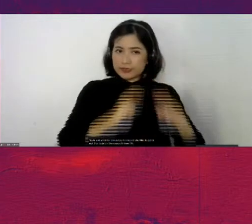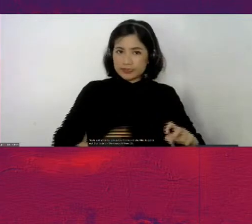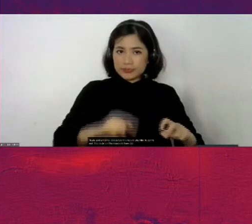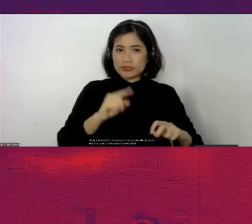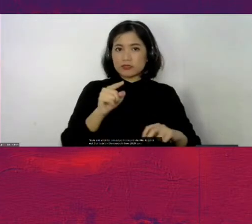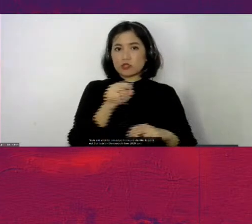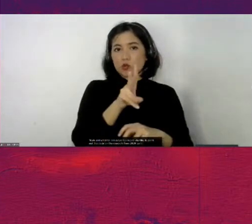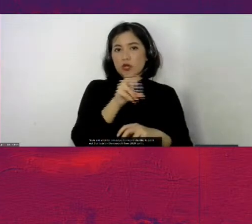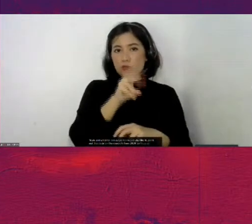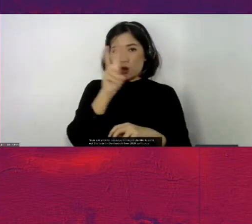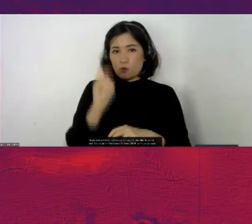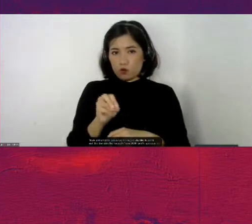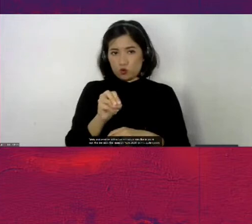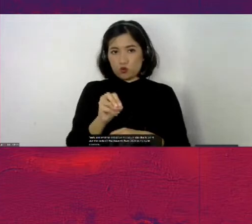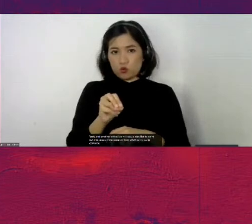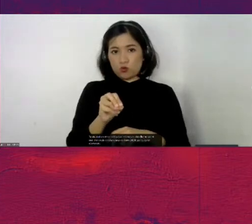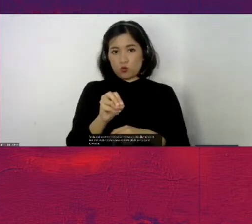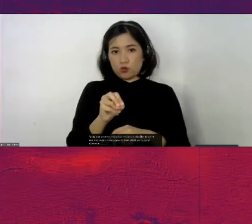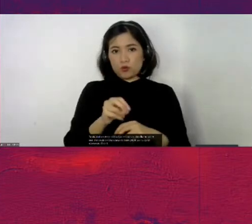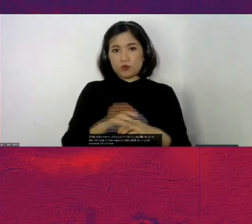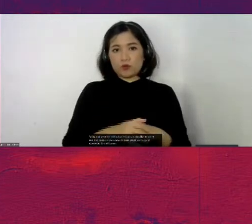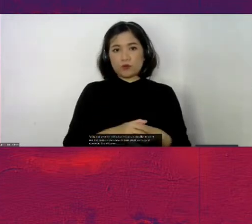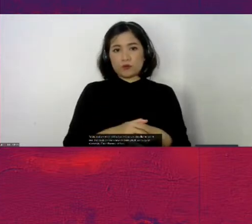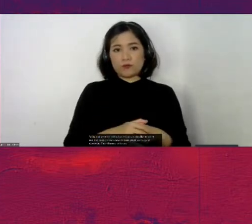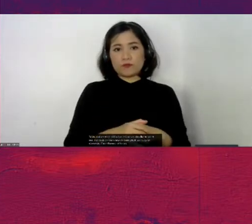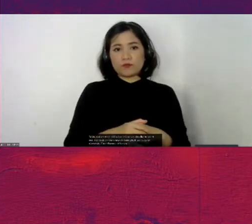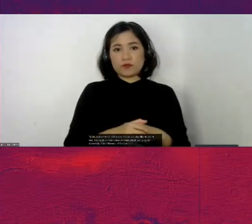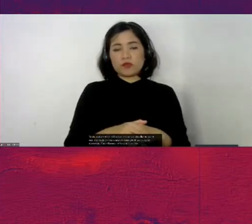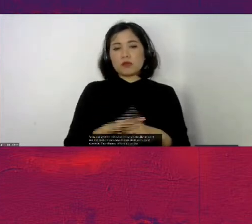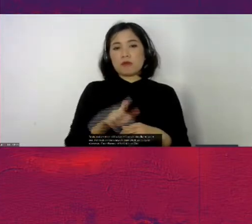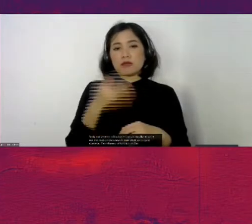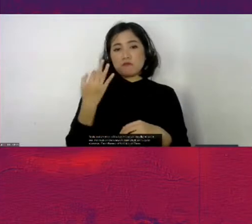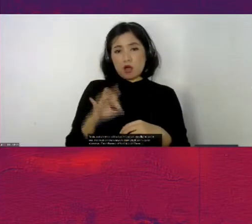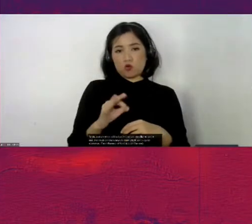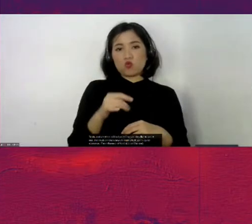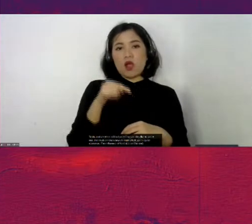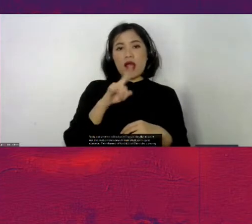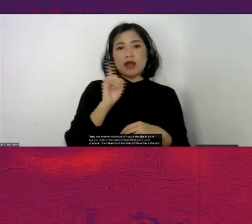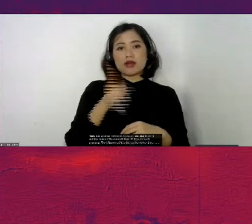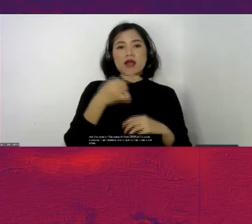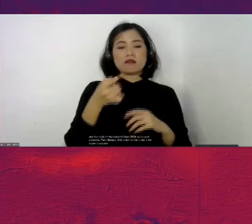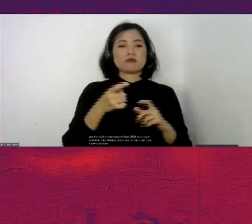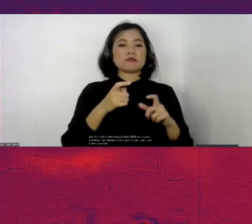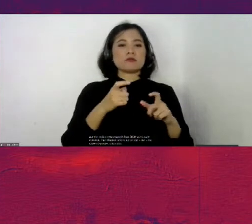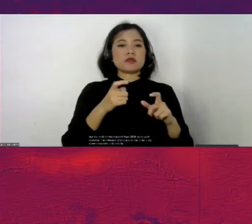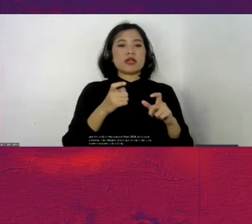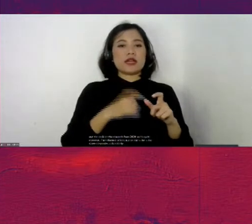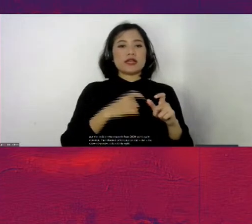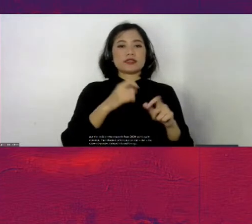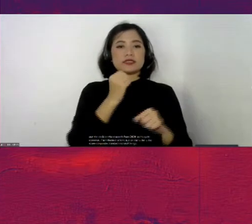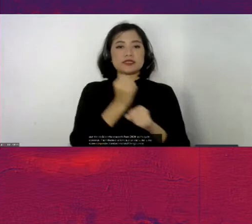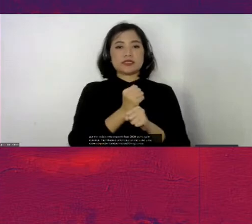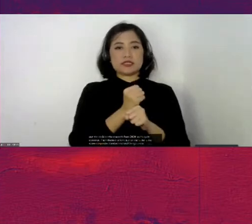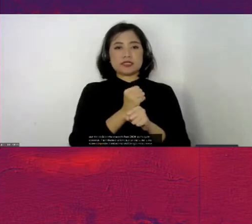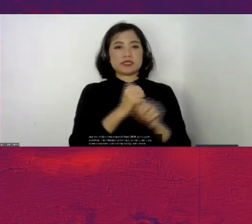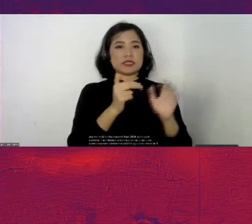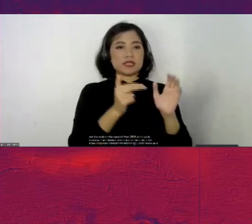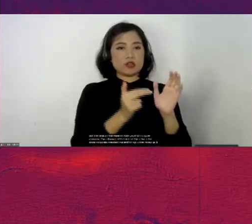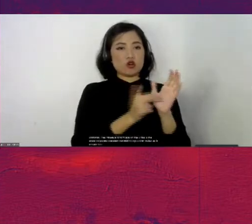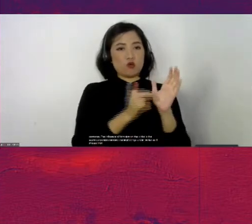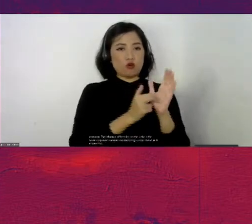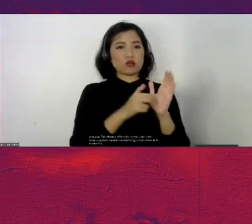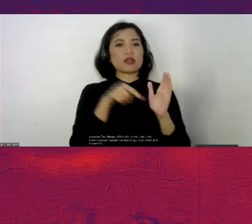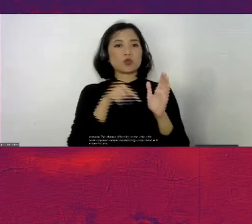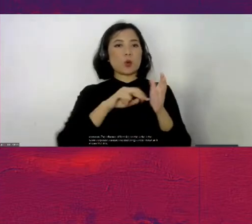it's quite current. The influence of firm size on the ESG score, corporate sustainability ratings under review. So it means that